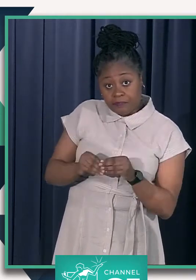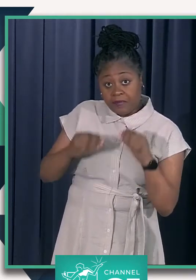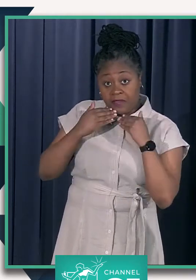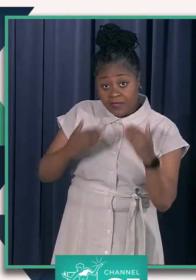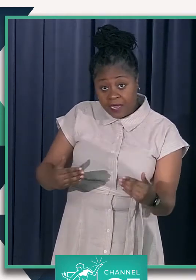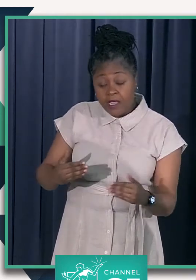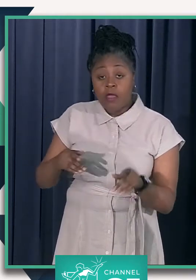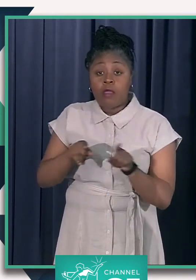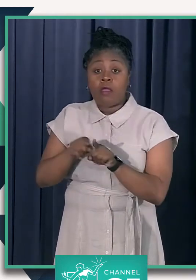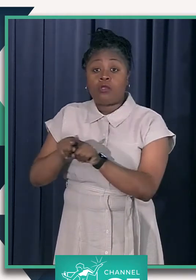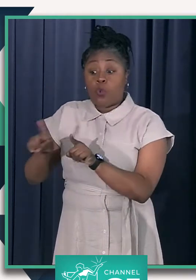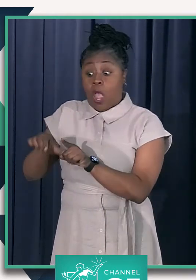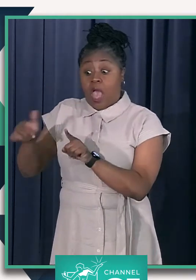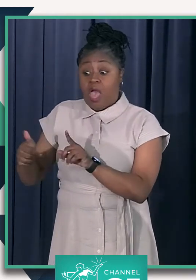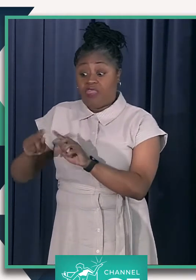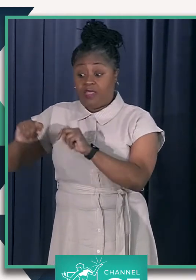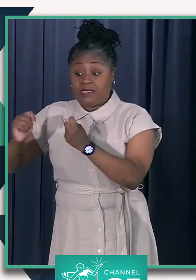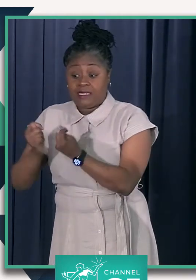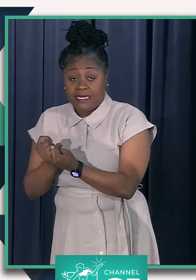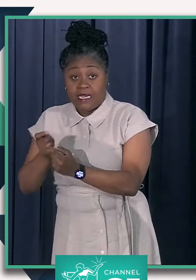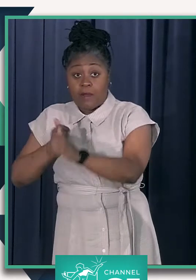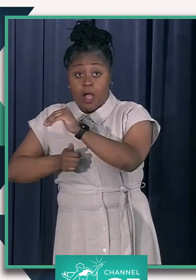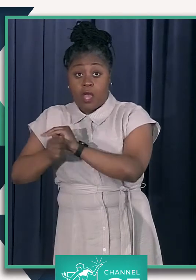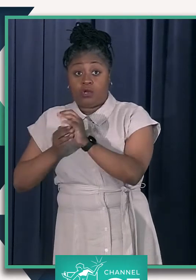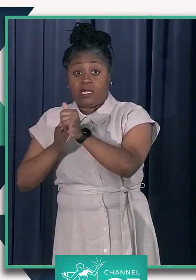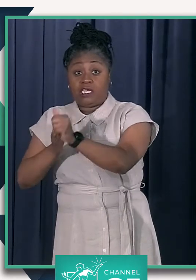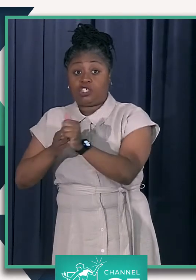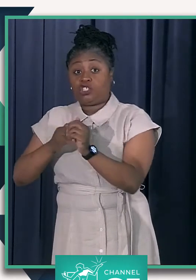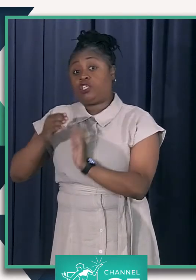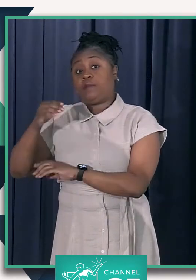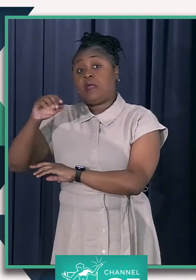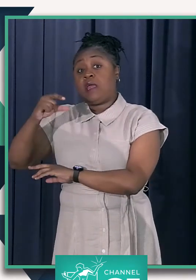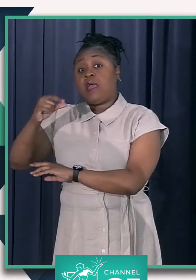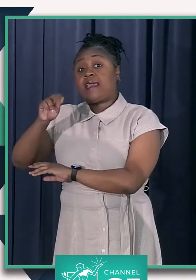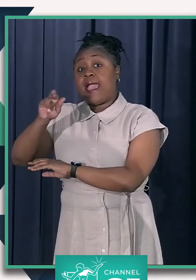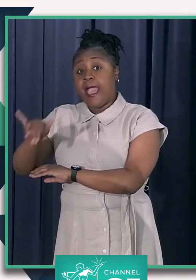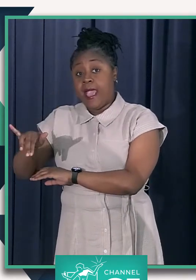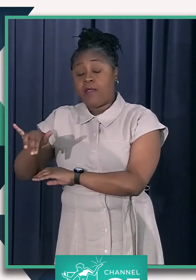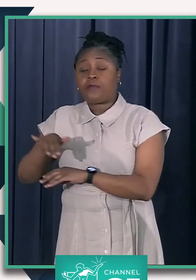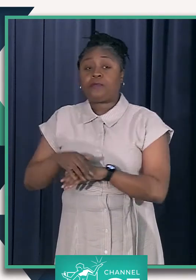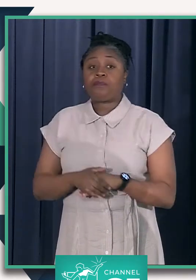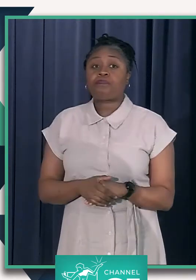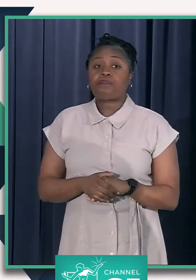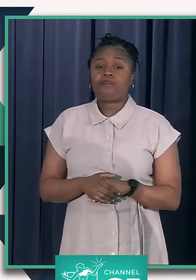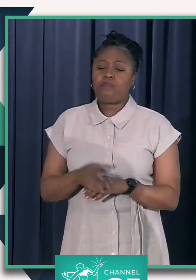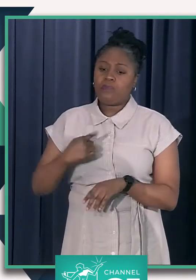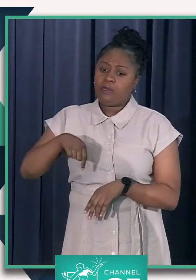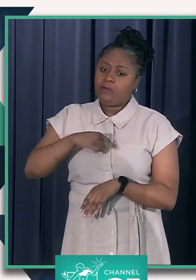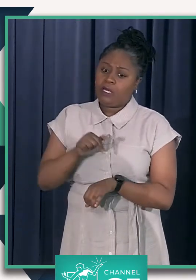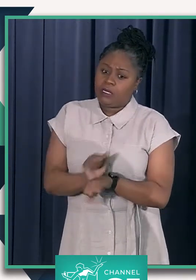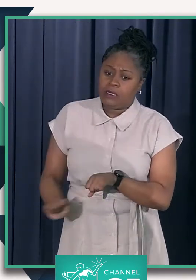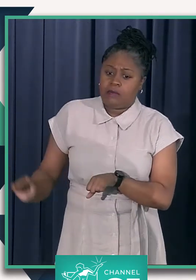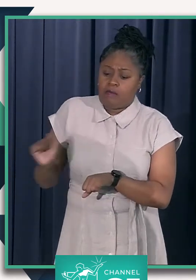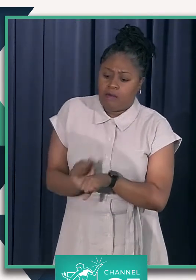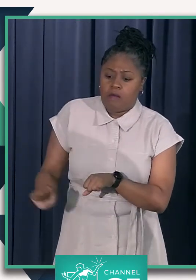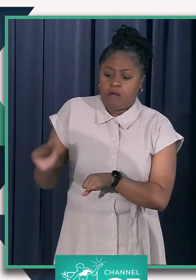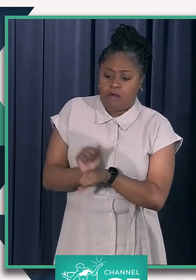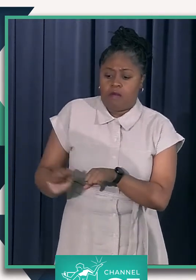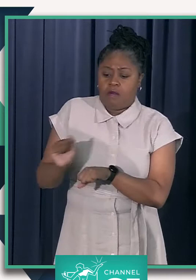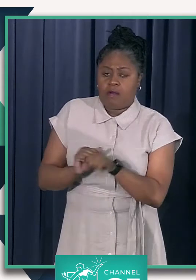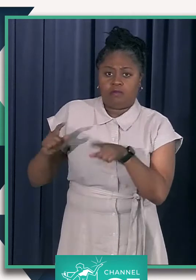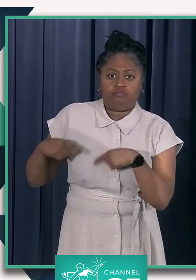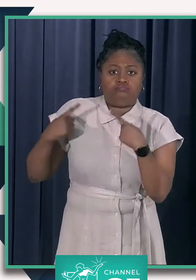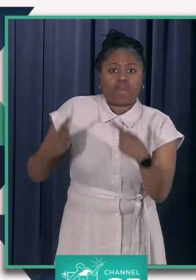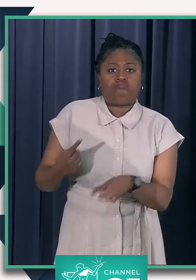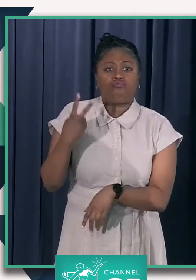Gary Heidel and Chad Benson. So we've been working for 2 years on this. This fund, we